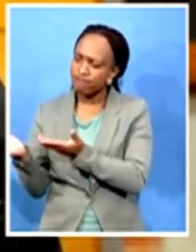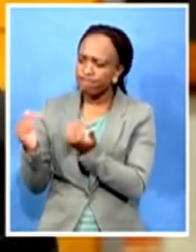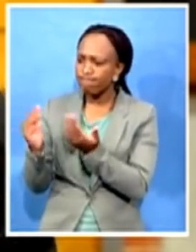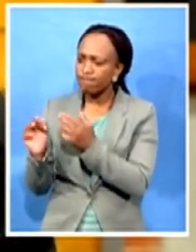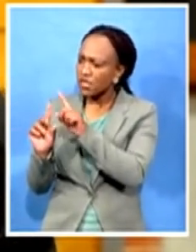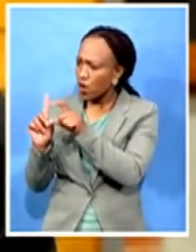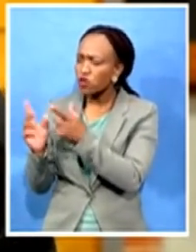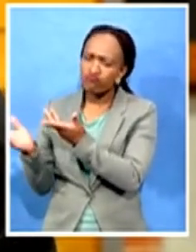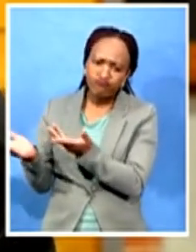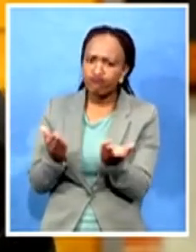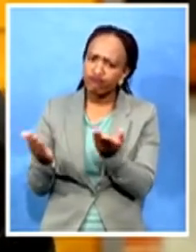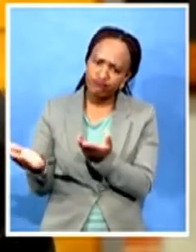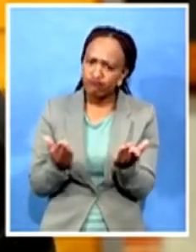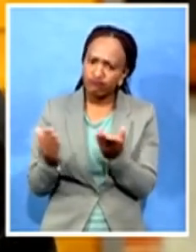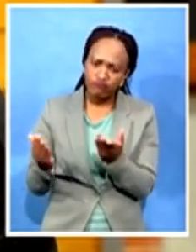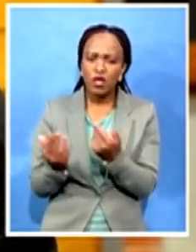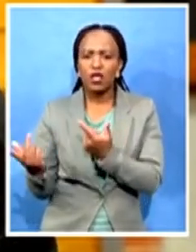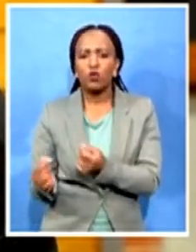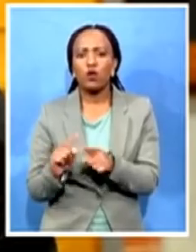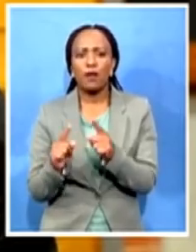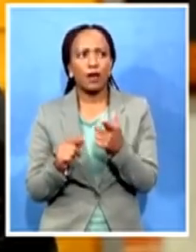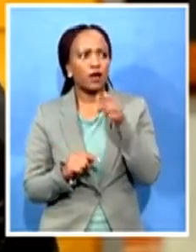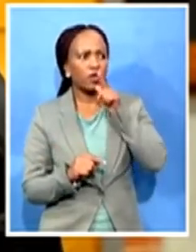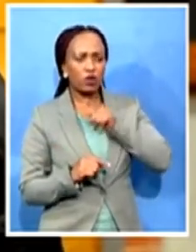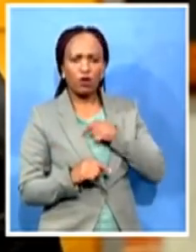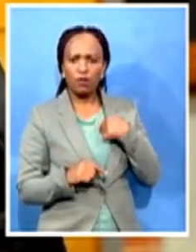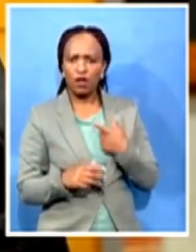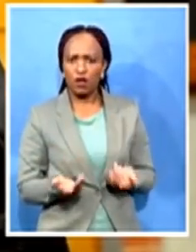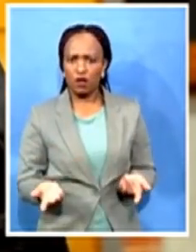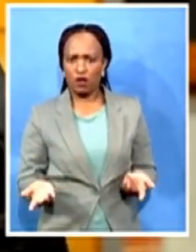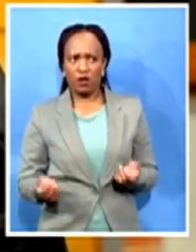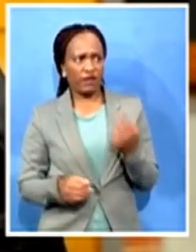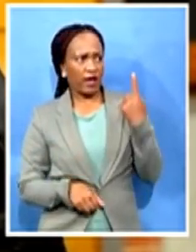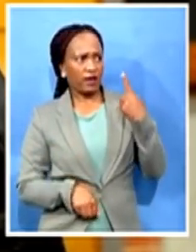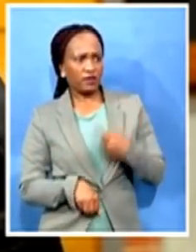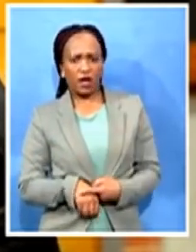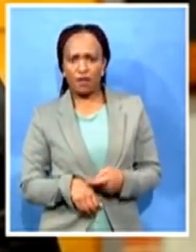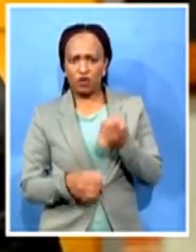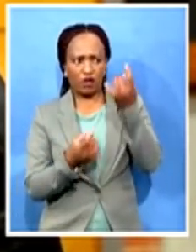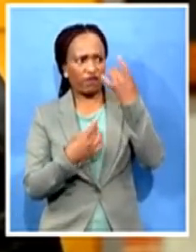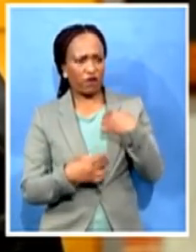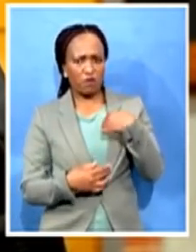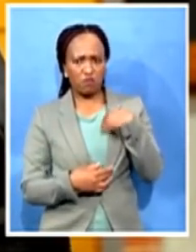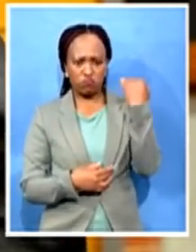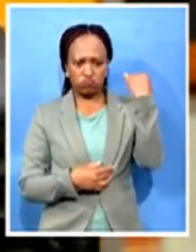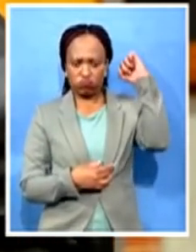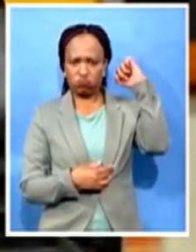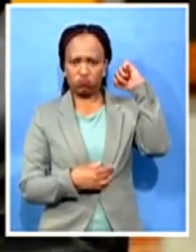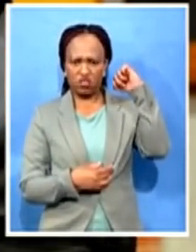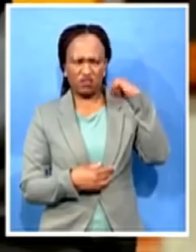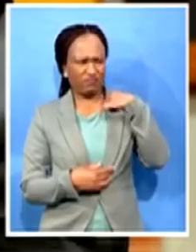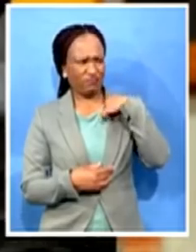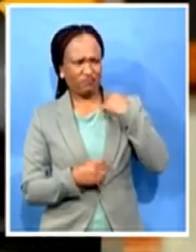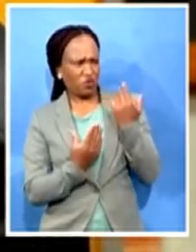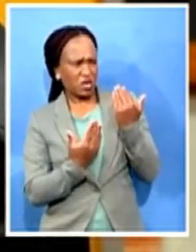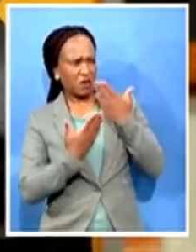And now I'm told for the very first time, and you don't really expect that from colleagues, from fellow colleagues